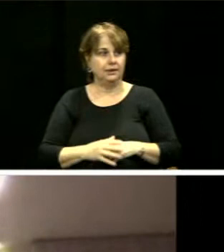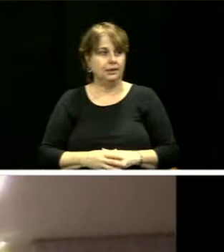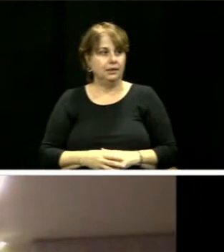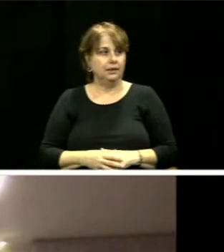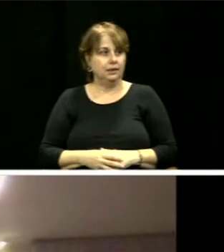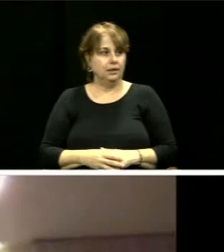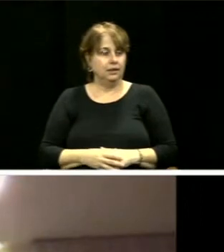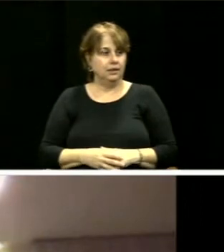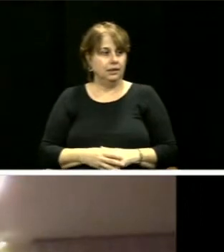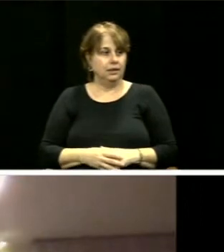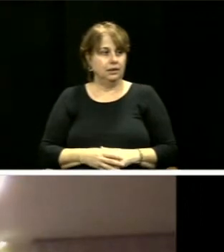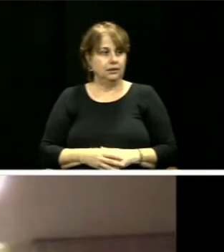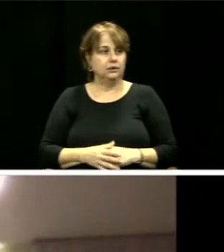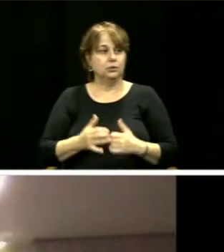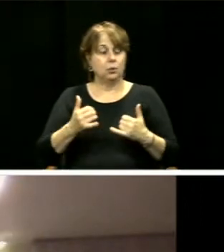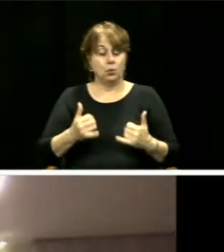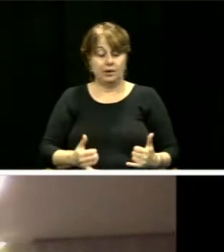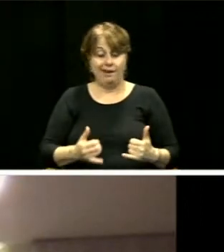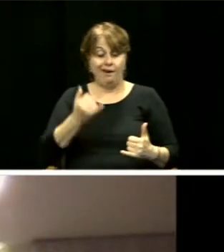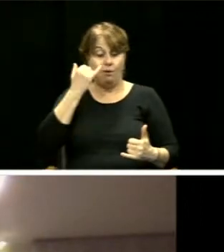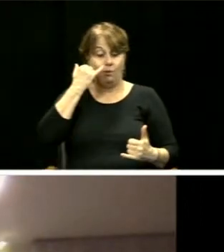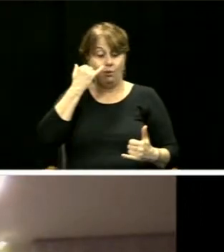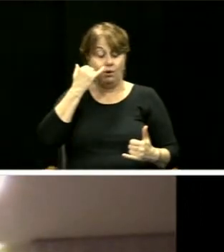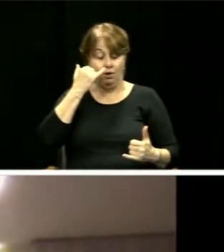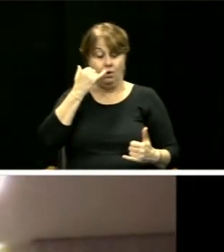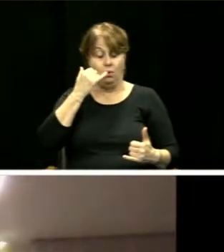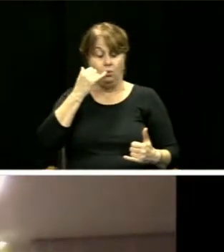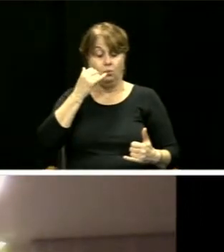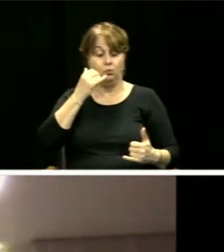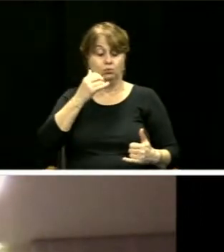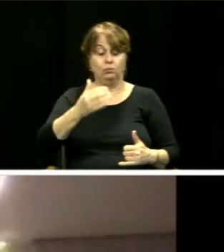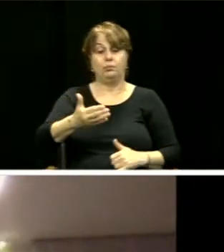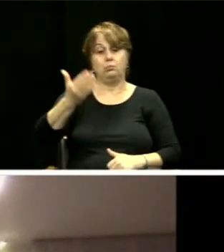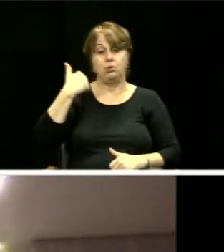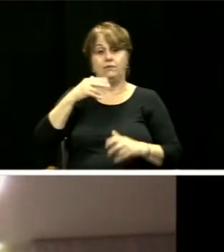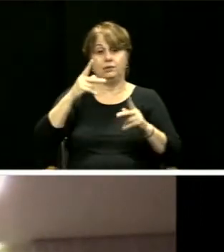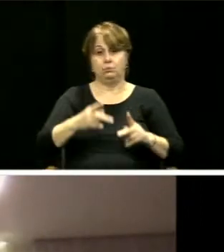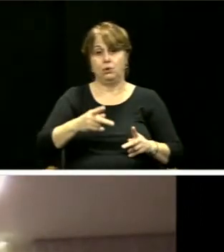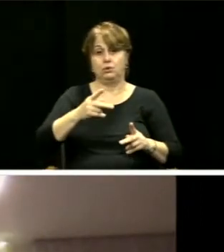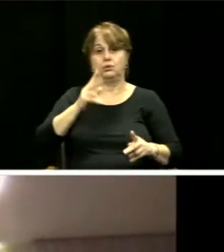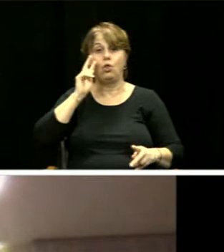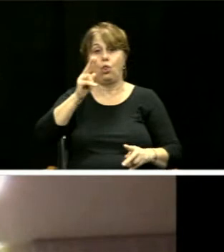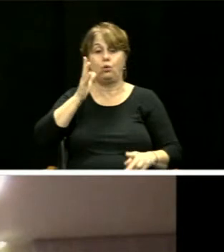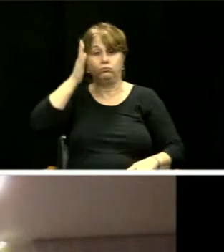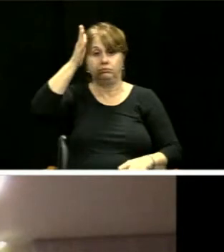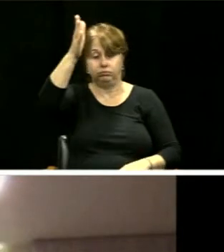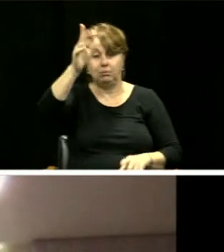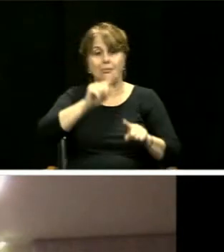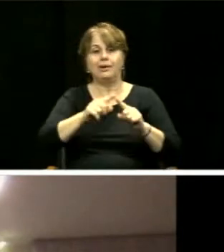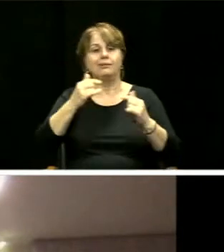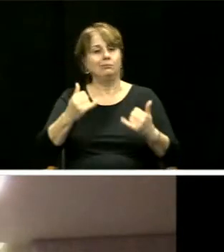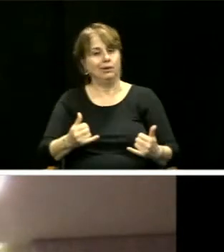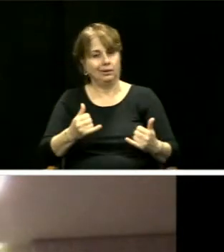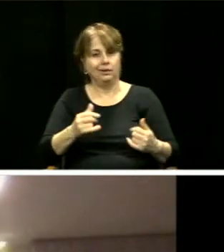The opposite of looking so far ahead, I would like to ask some questions regarding solutions